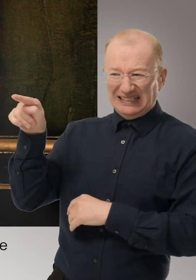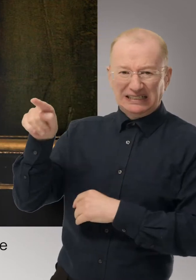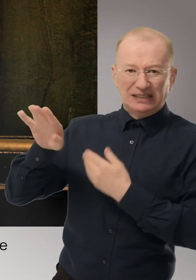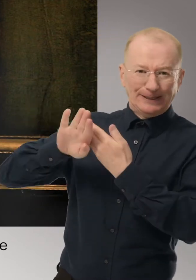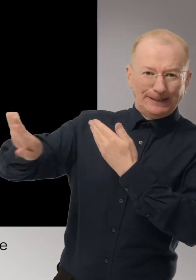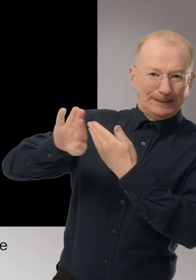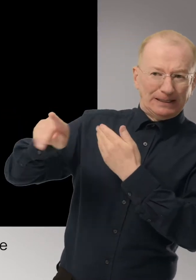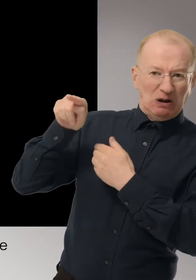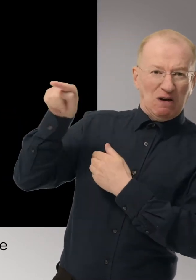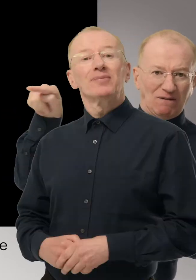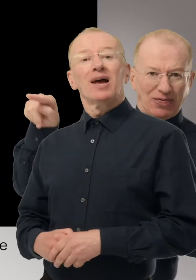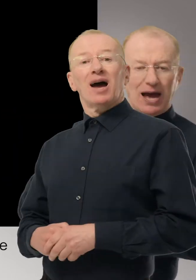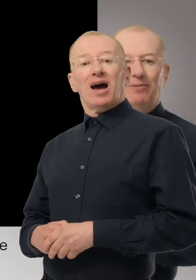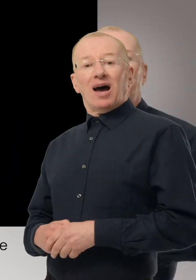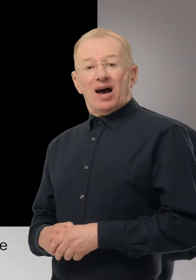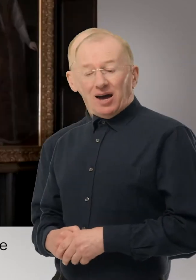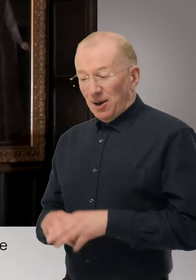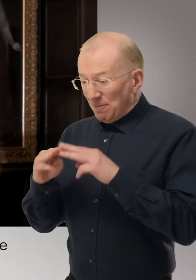the long gallery.